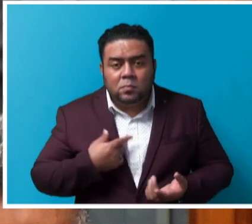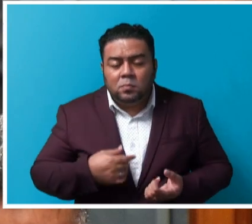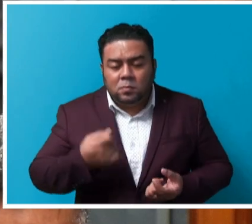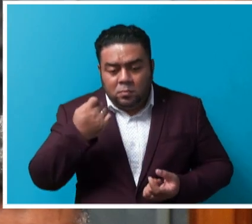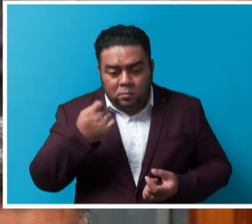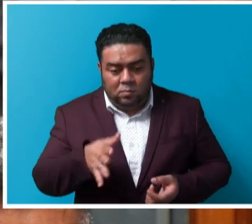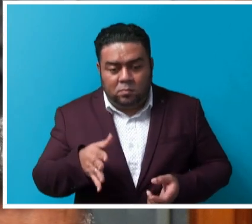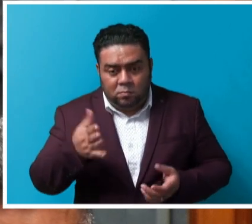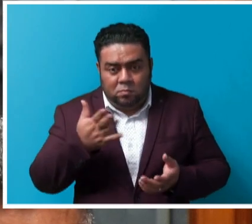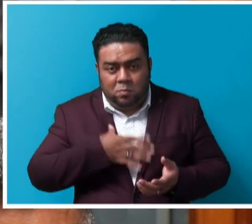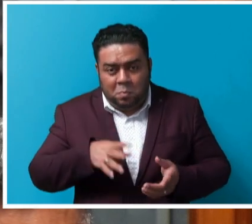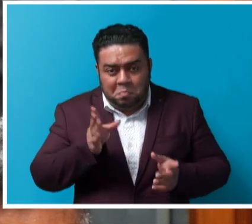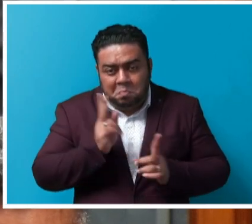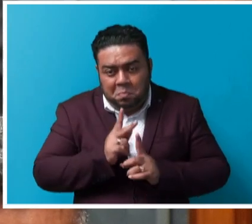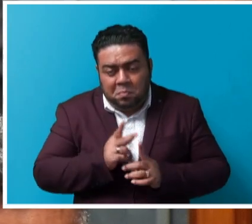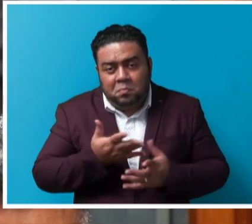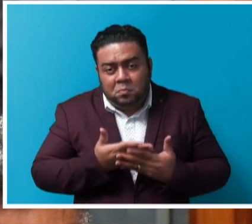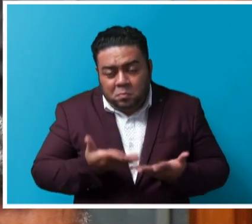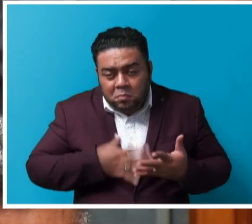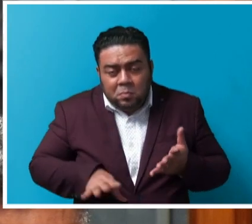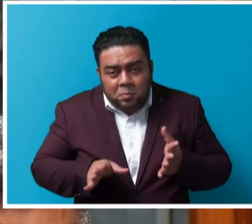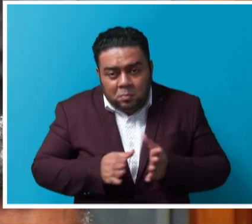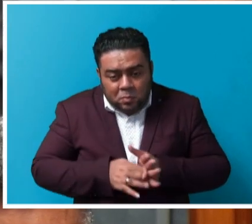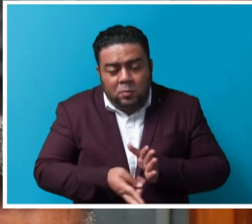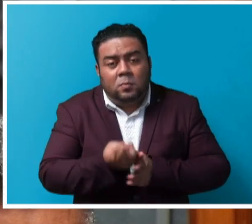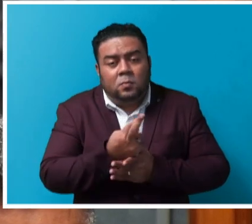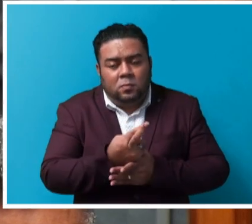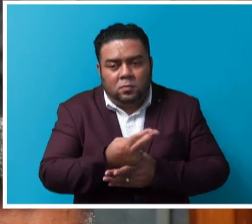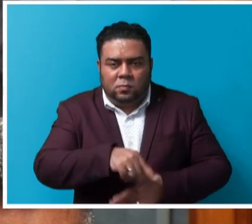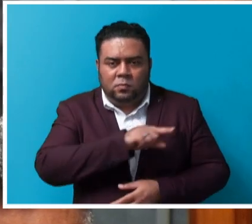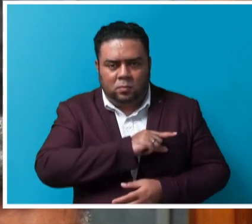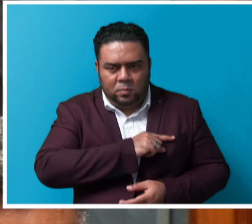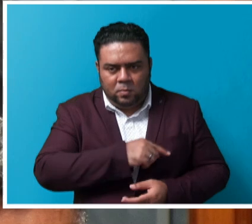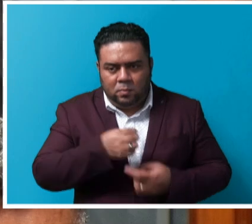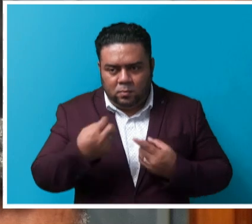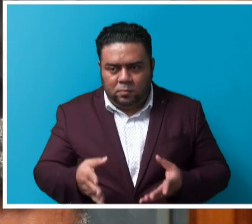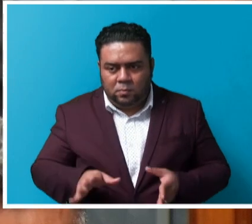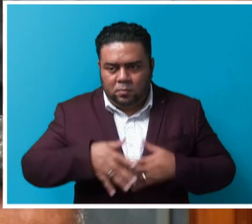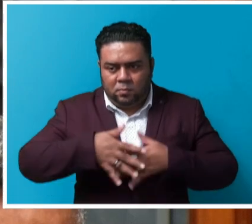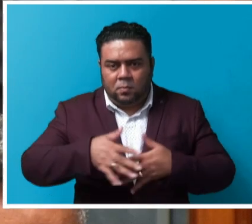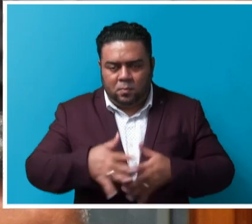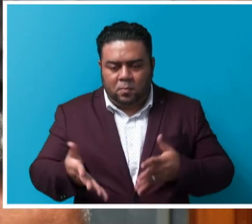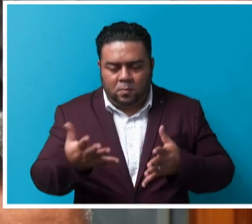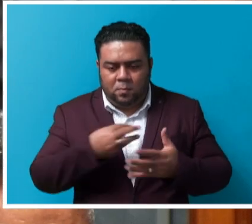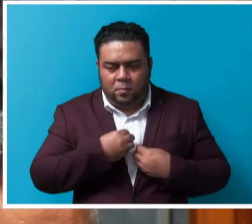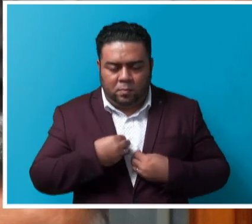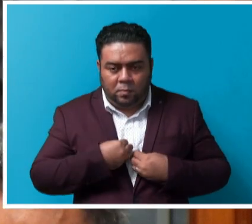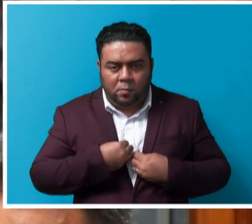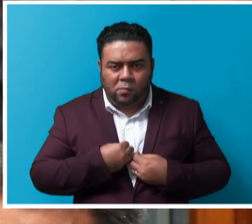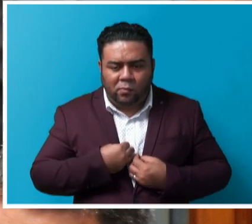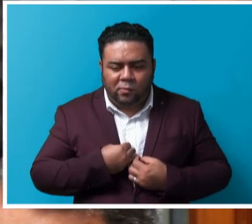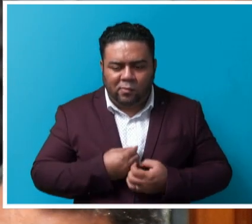review policies and laws to improve the performance of public enterprises. Mr. Speaker,